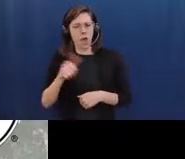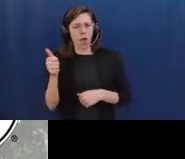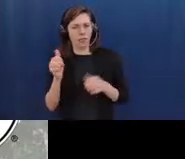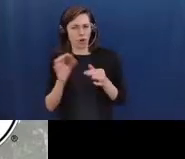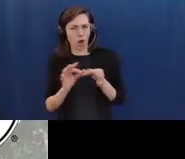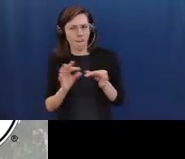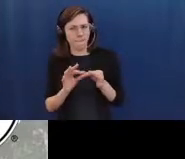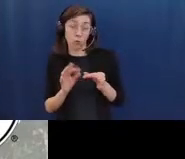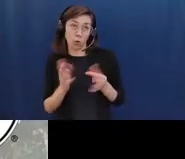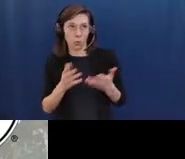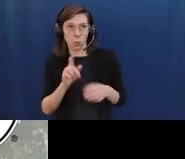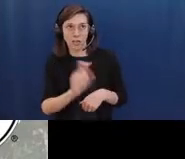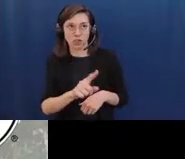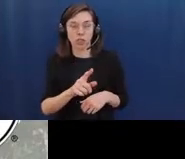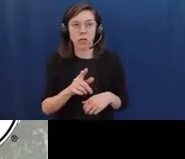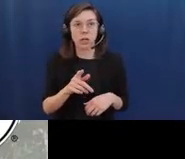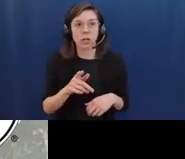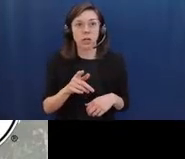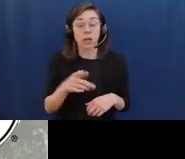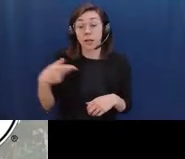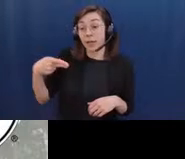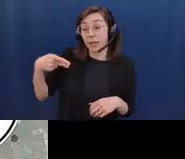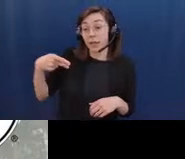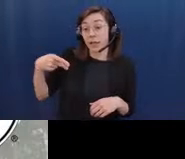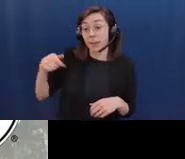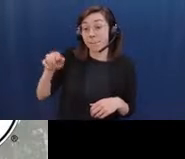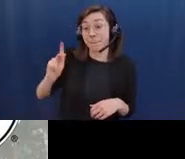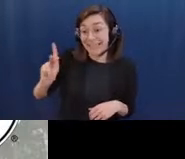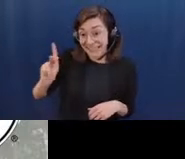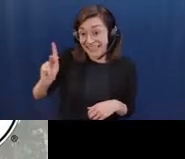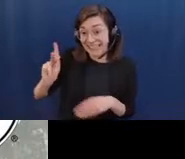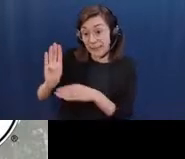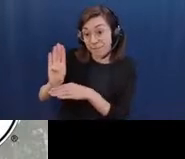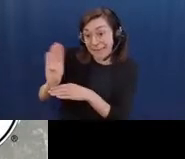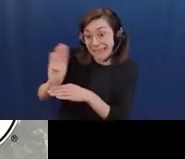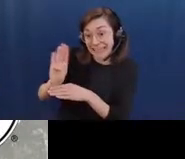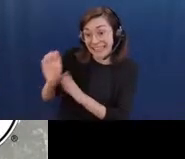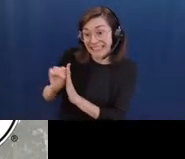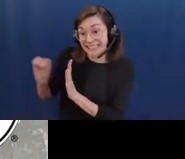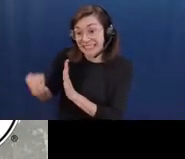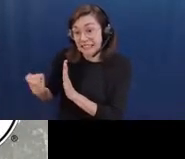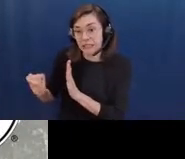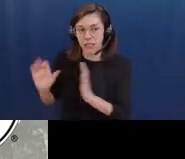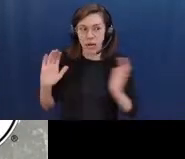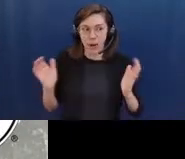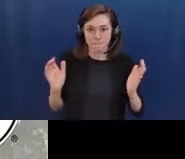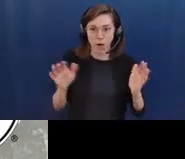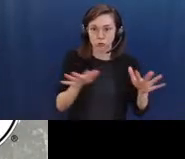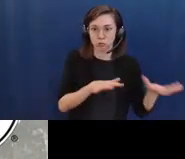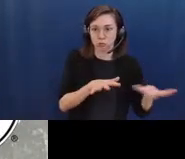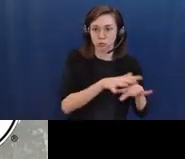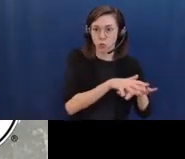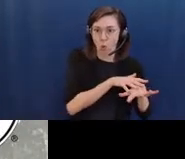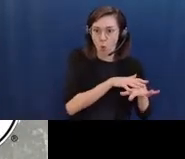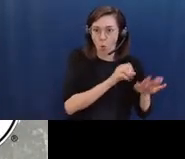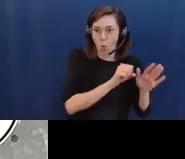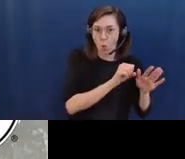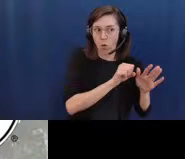be consideration for peak season versus non-peak season? Because it's very hard to get in during the